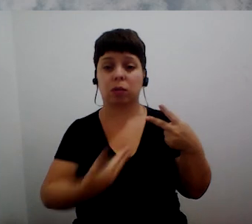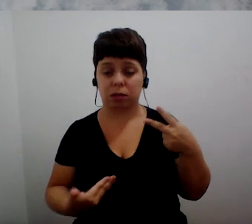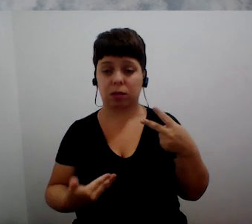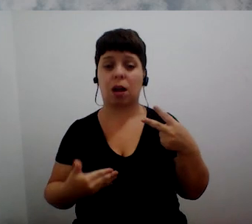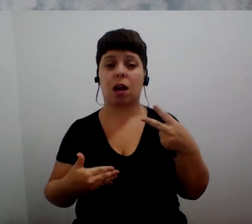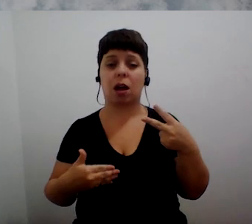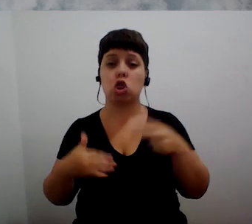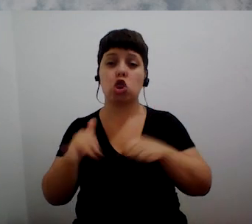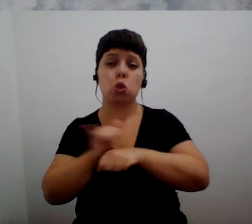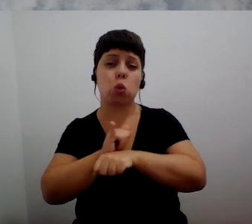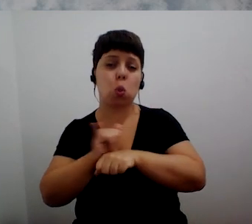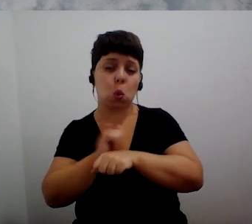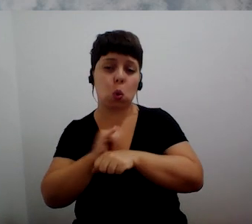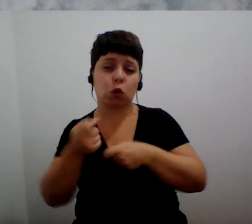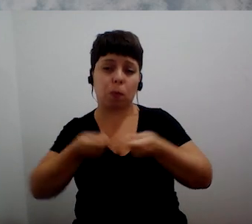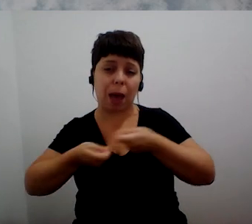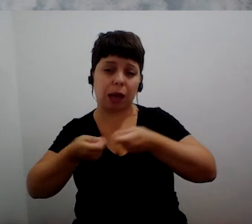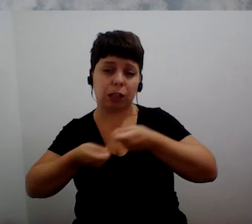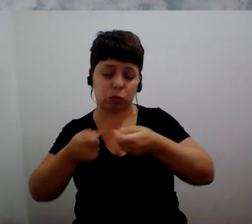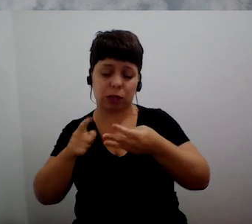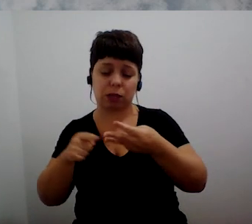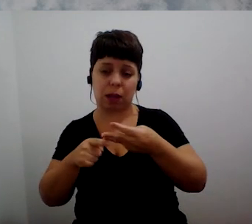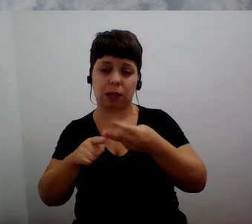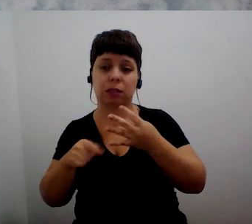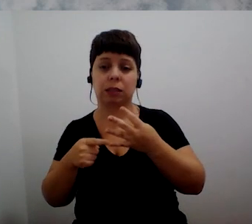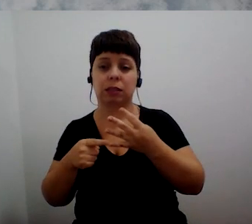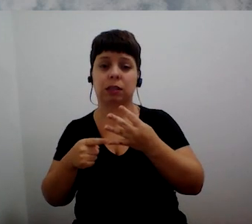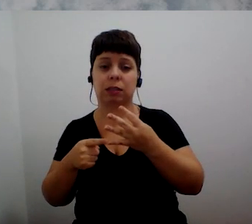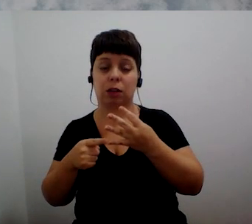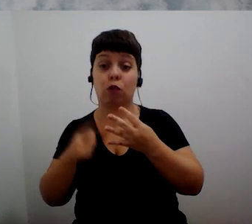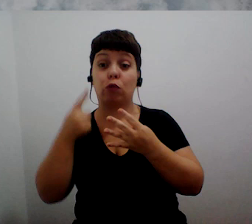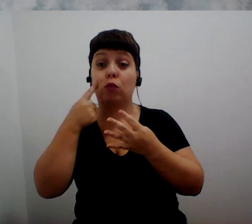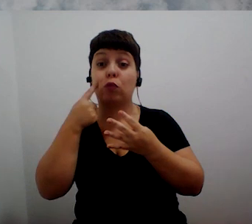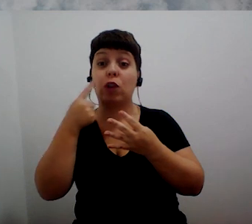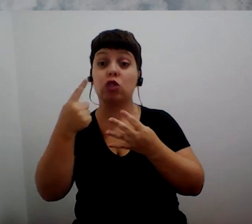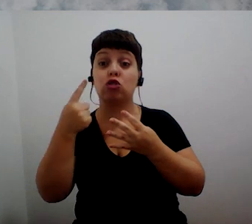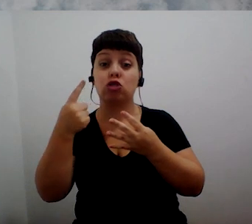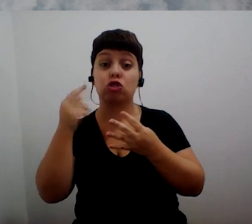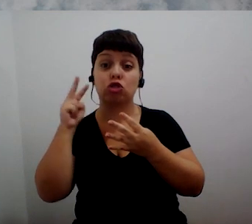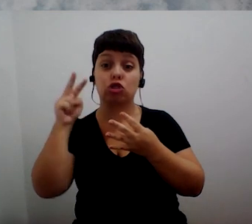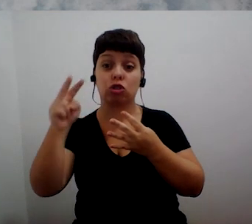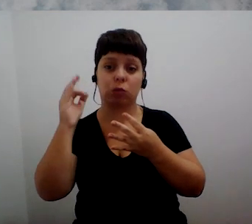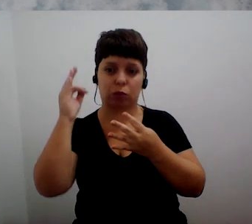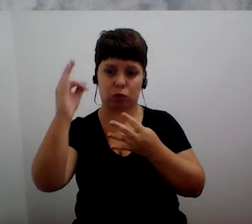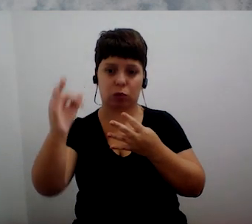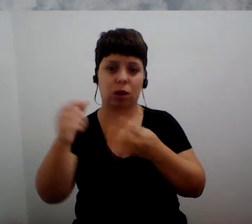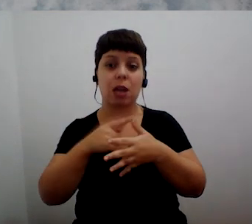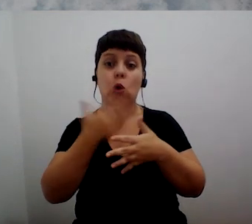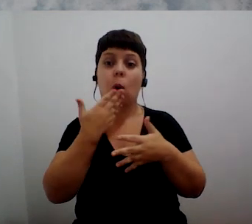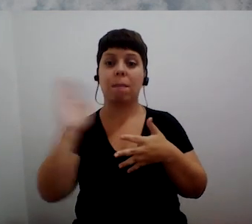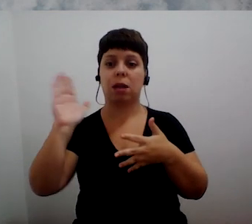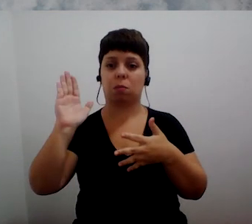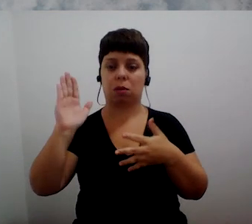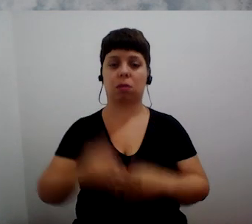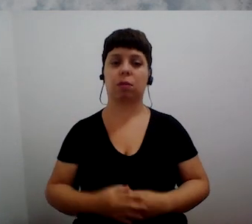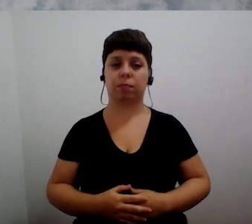the future, and commitment. And then we are almost finishing our